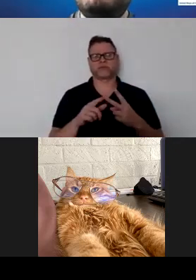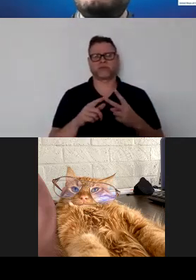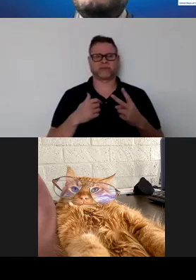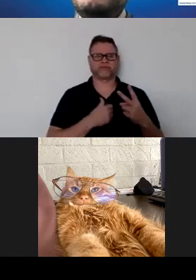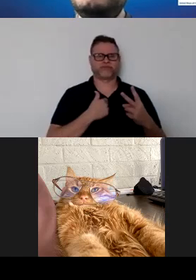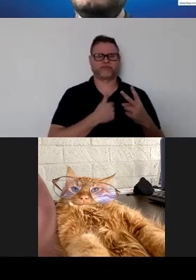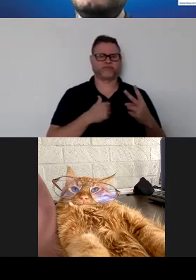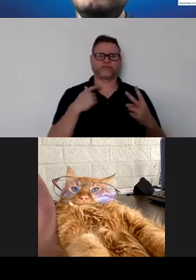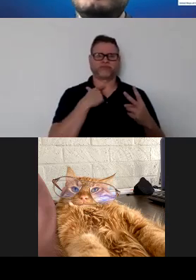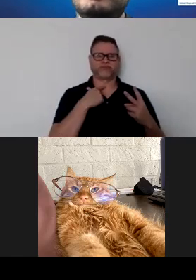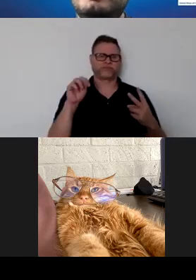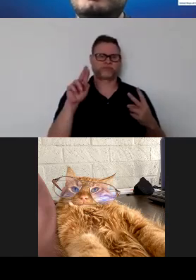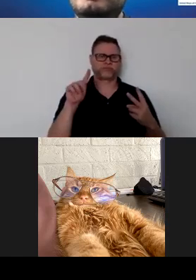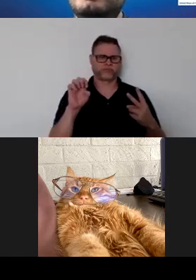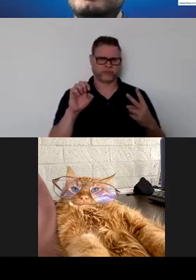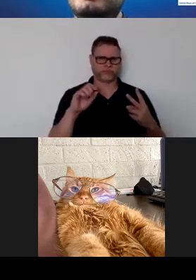my